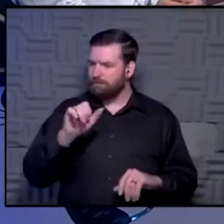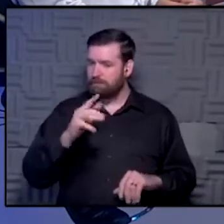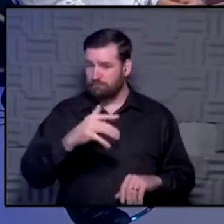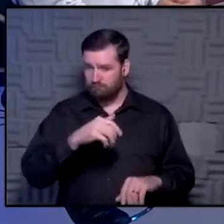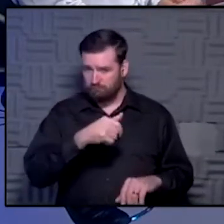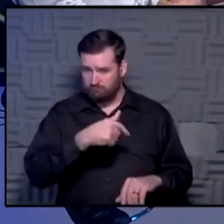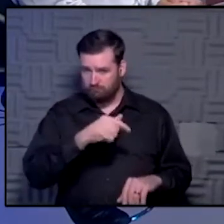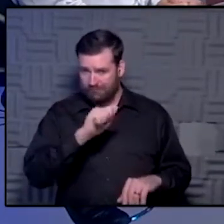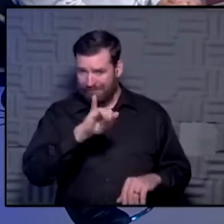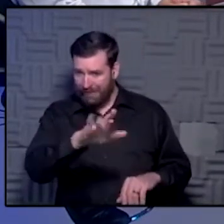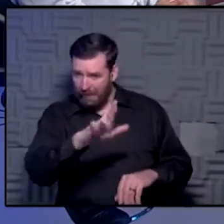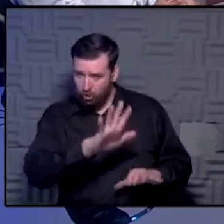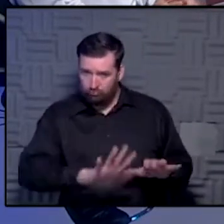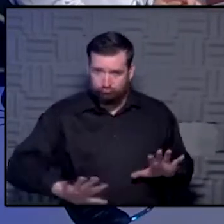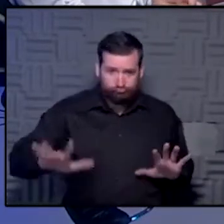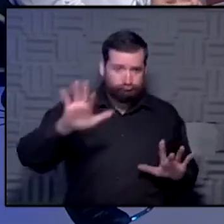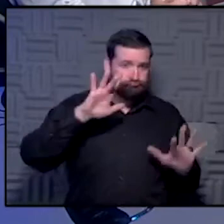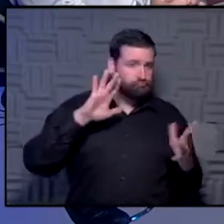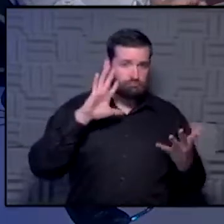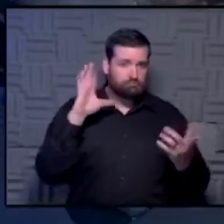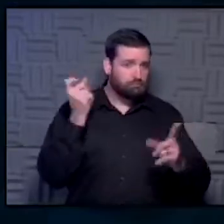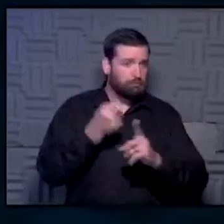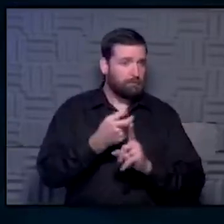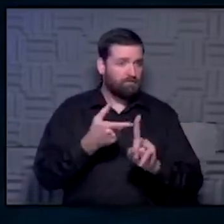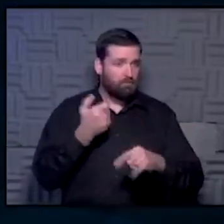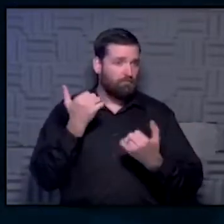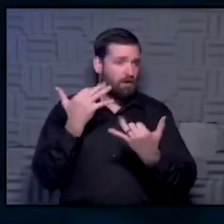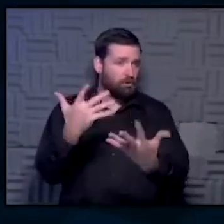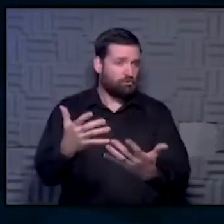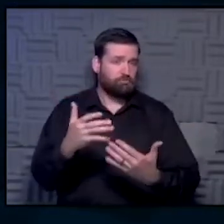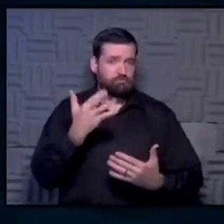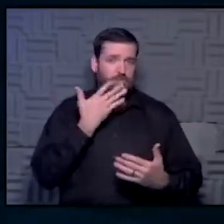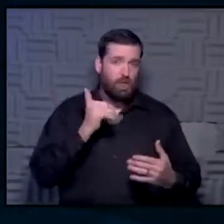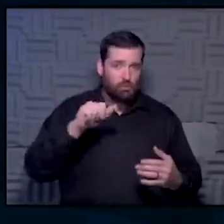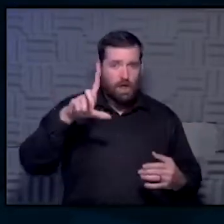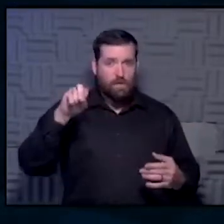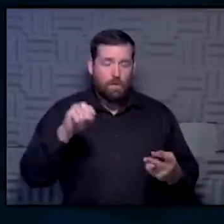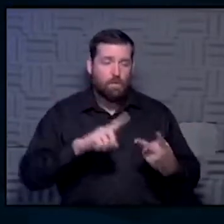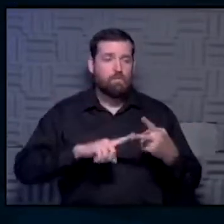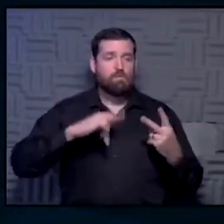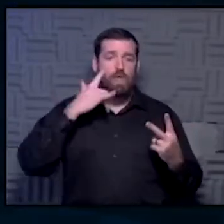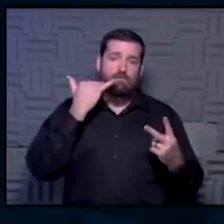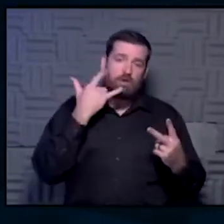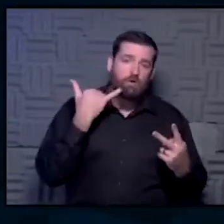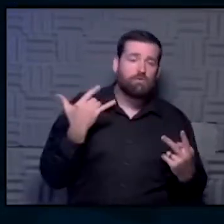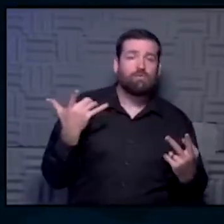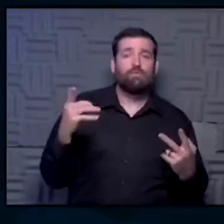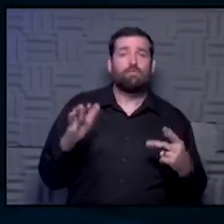been impacted, do you think, by the fires in Colorado and California and the West?